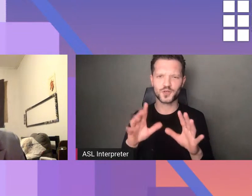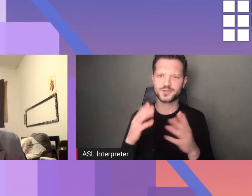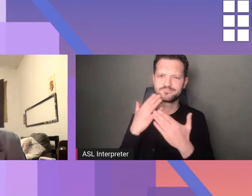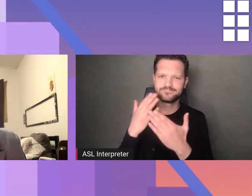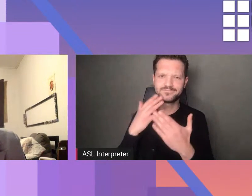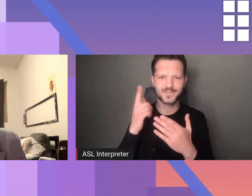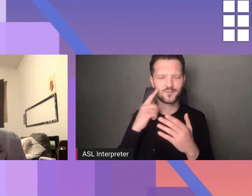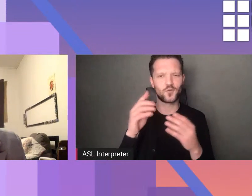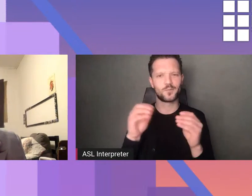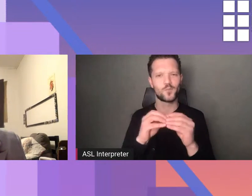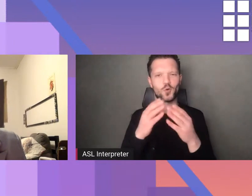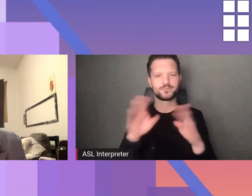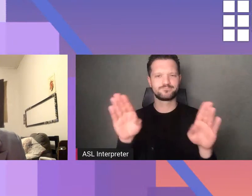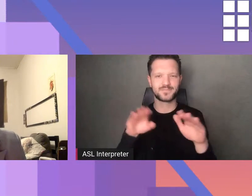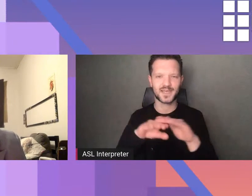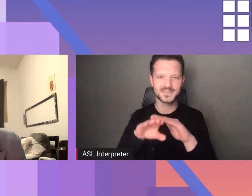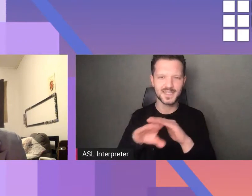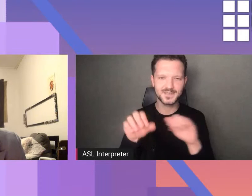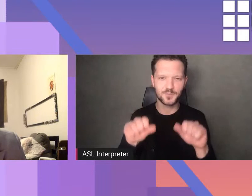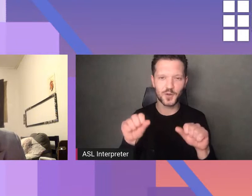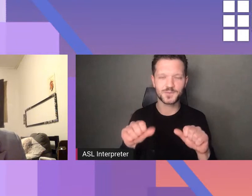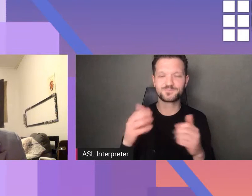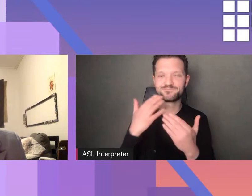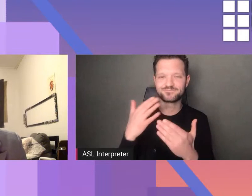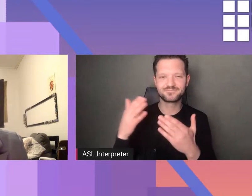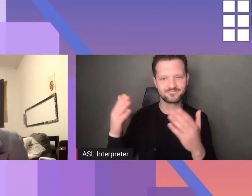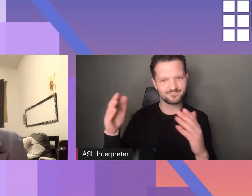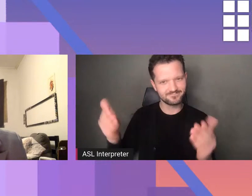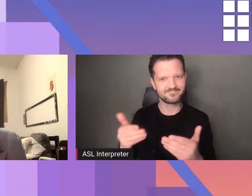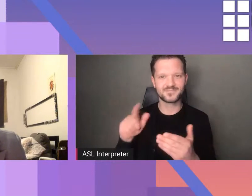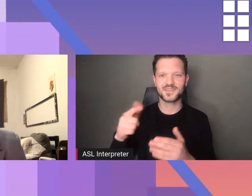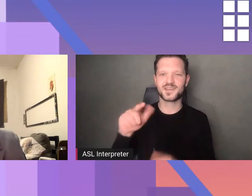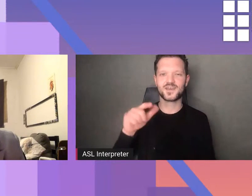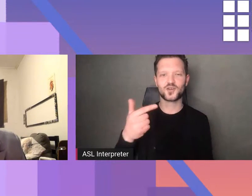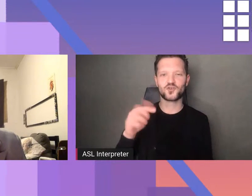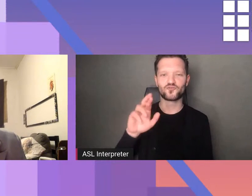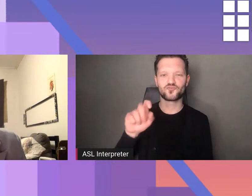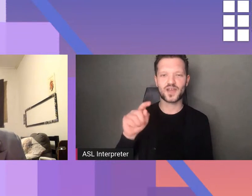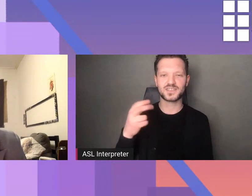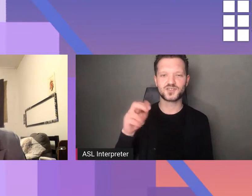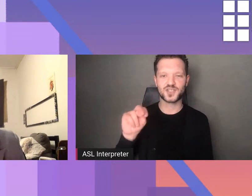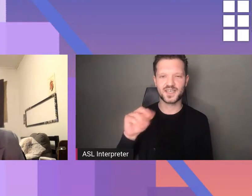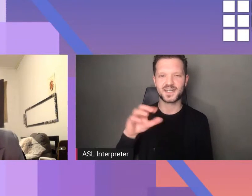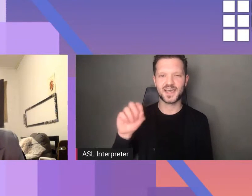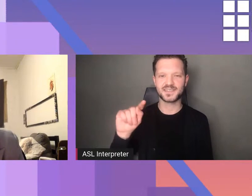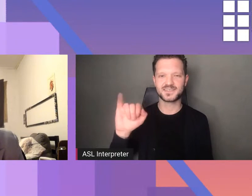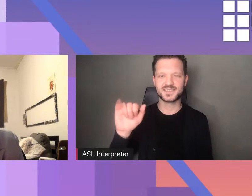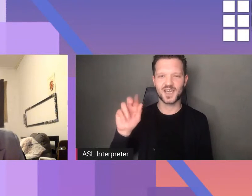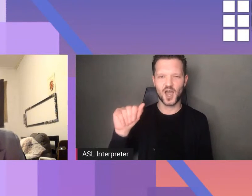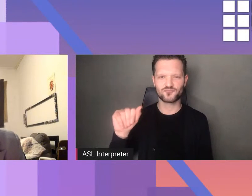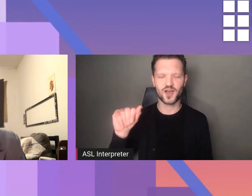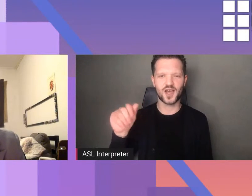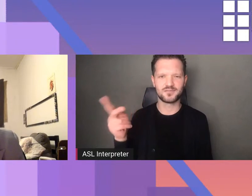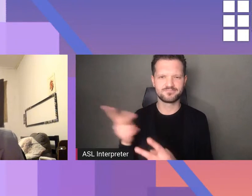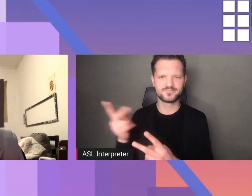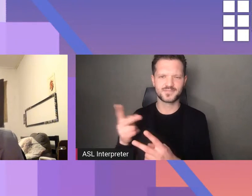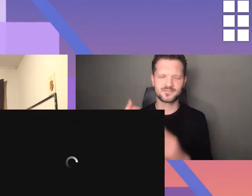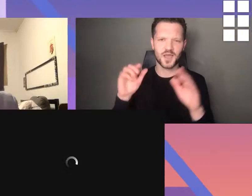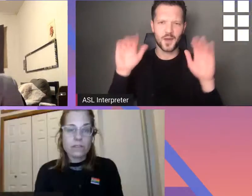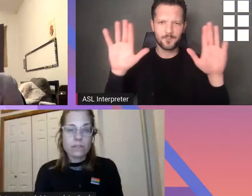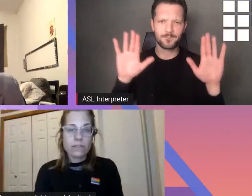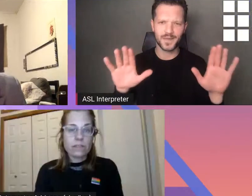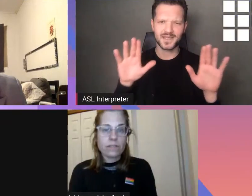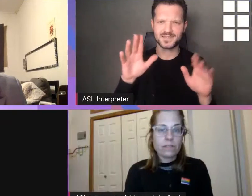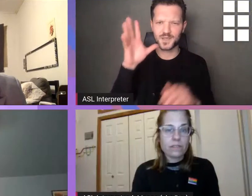the honor of introducing Tiara and Gretchen from Planned Parenthood Votes, some amazing women who I have had the pleasure of working with for so